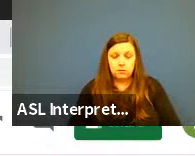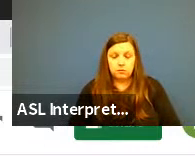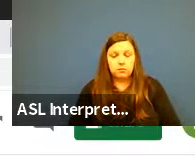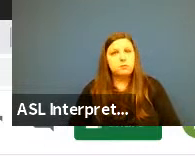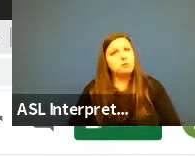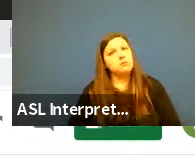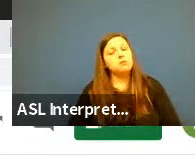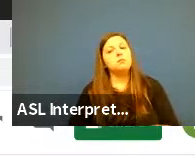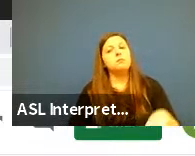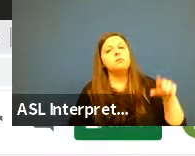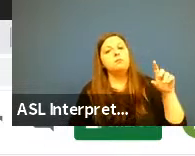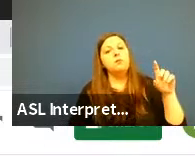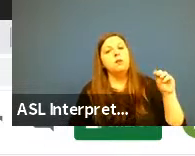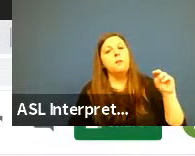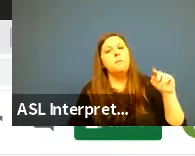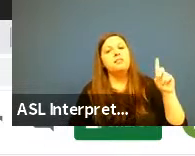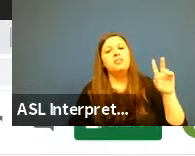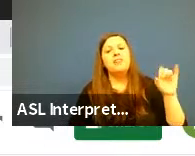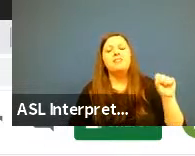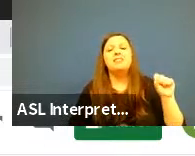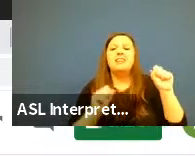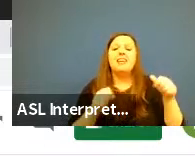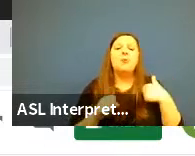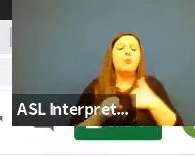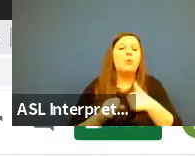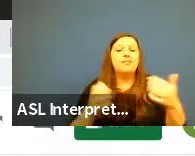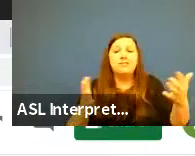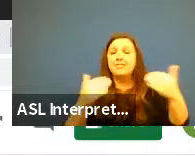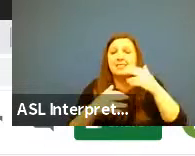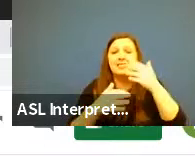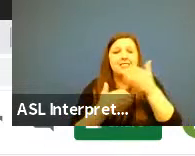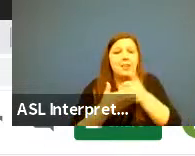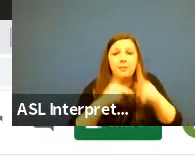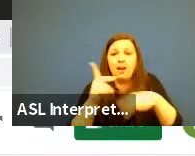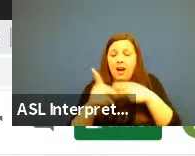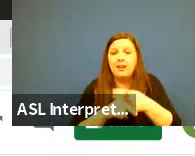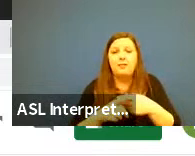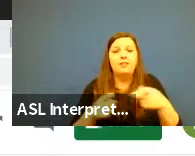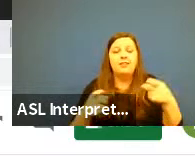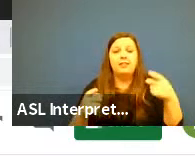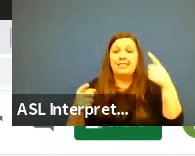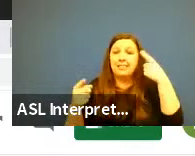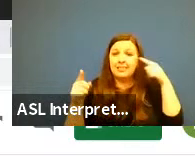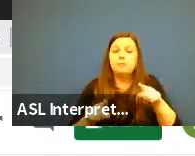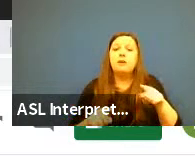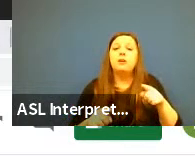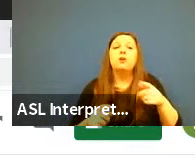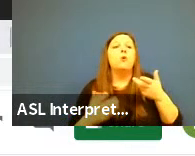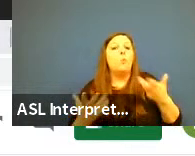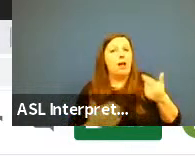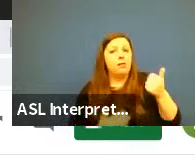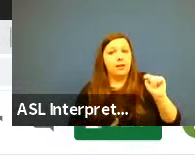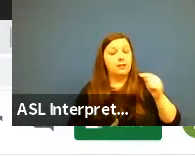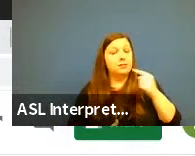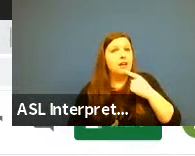Can we get some type of consensus? I don't know. I mean, Well, what I hear, Mr. Davis, is